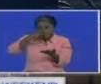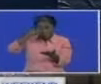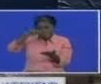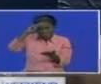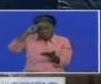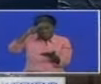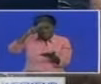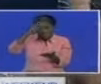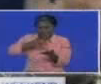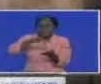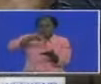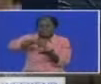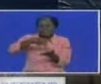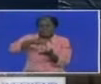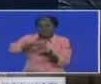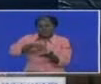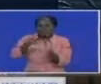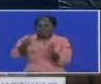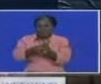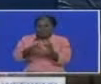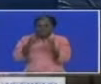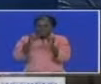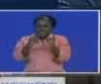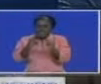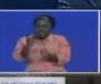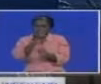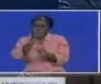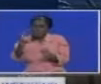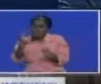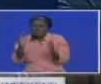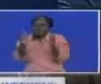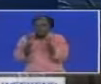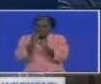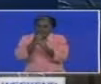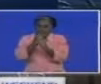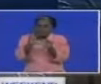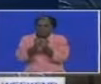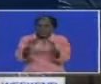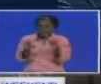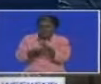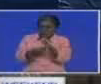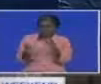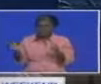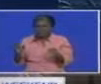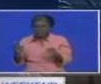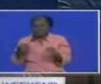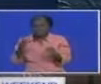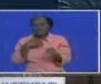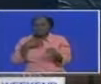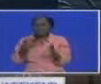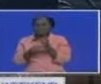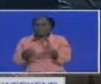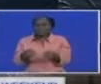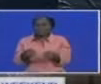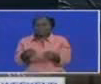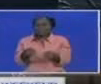I think the issue of if the West dealt with the president and deputy from the presumption of innocence perspective, we would not be having... So you think